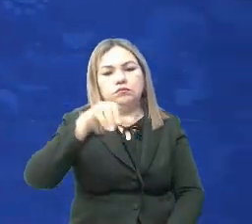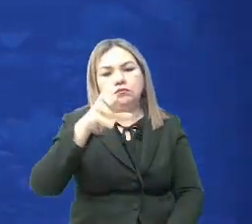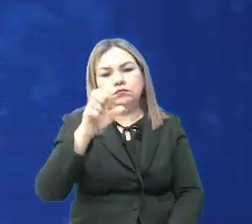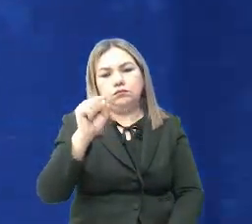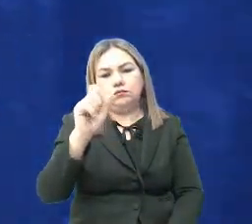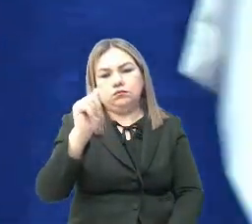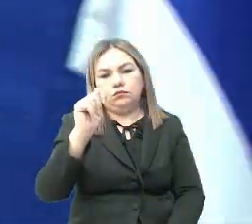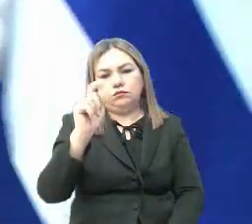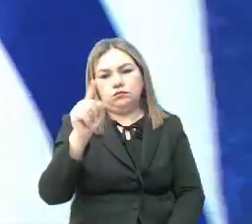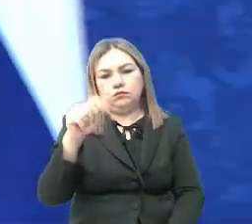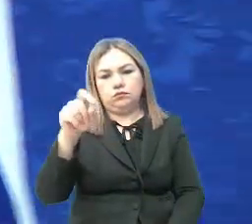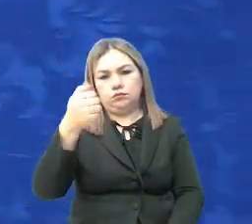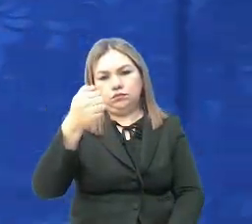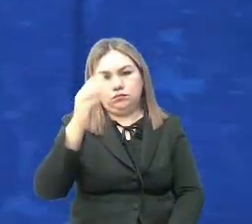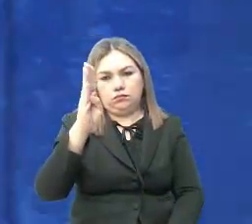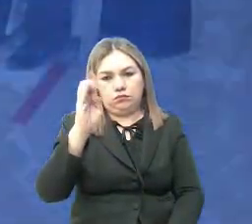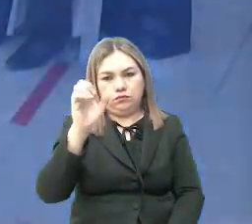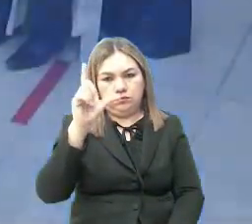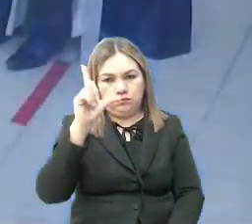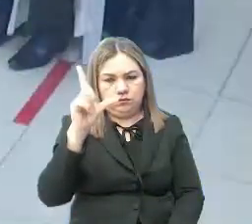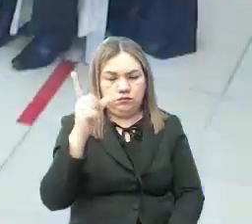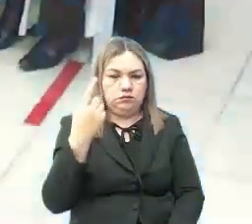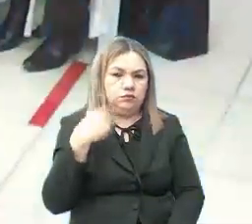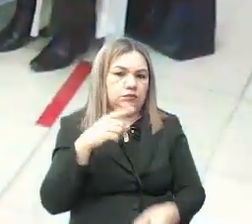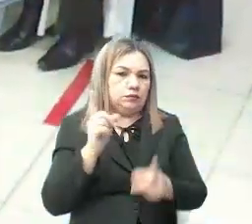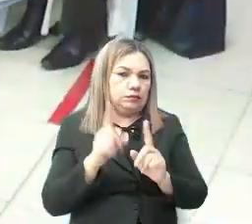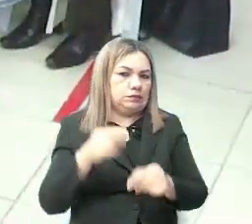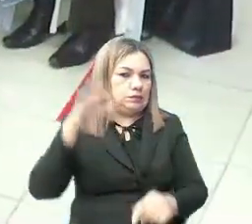at your neighbor and say, you're a muck for God.